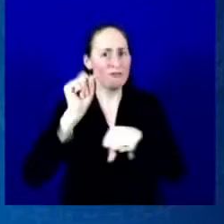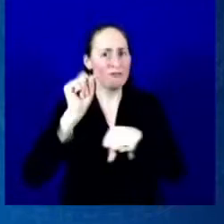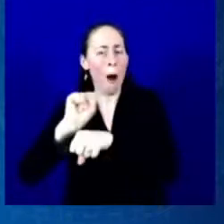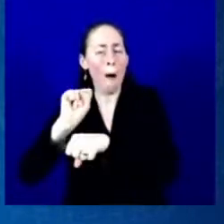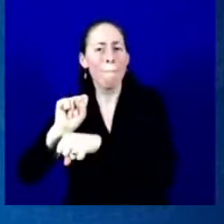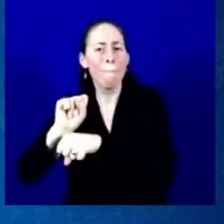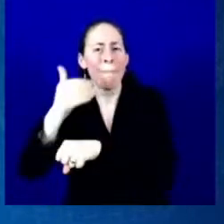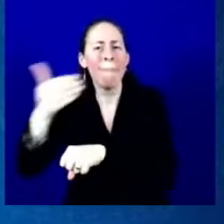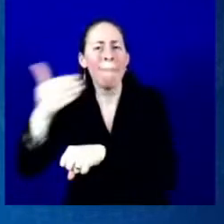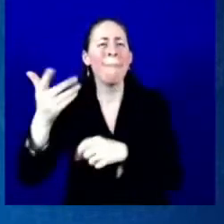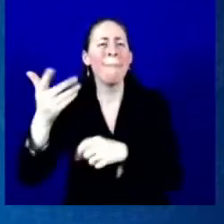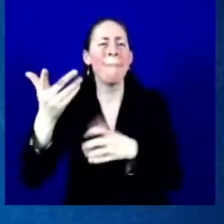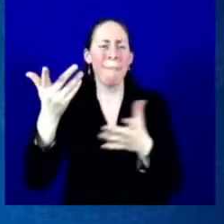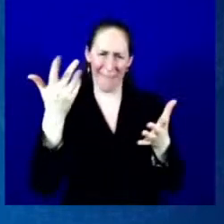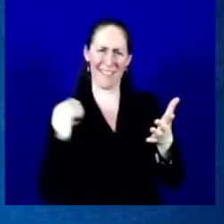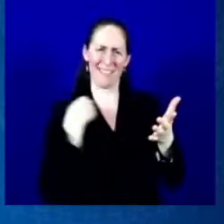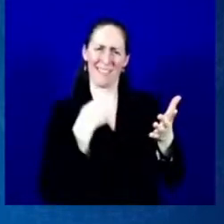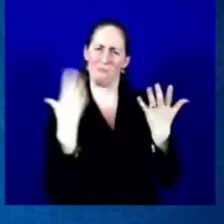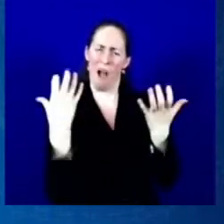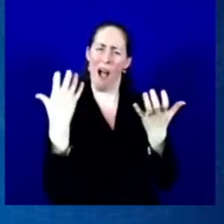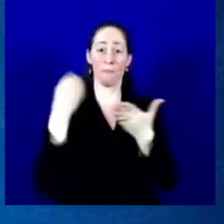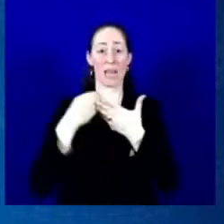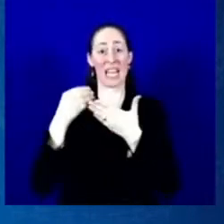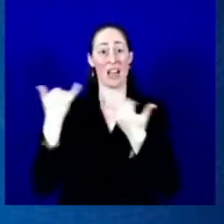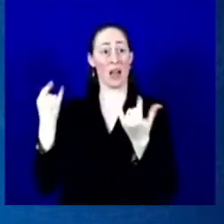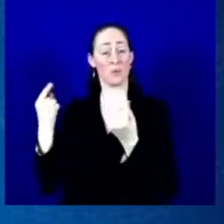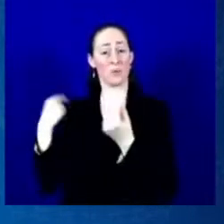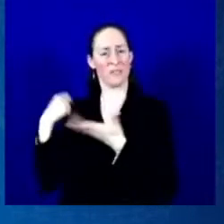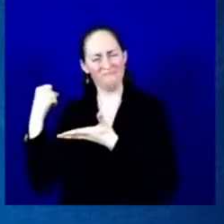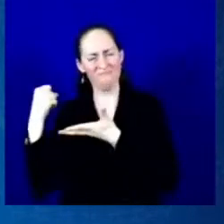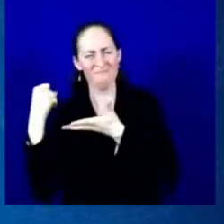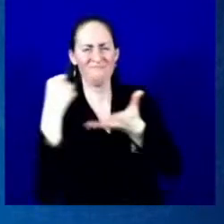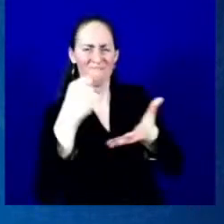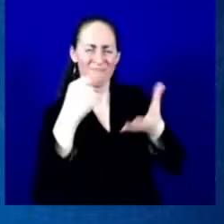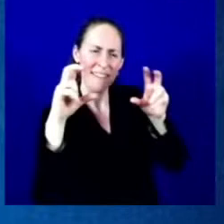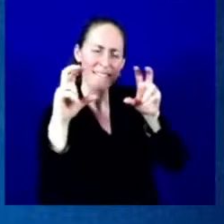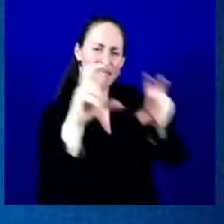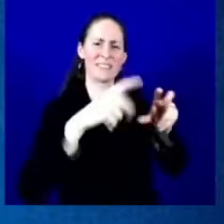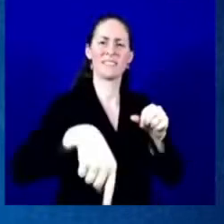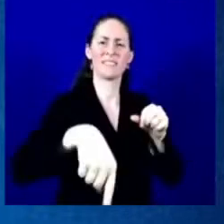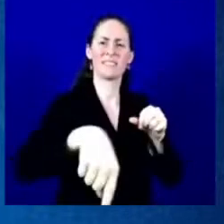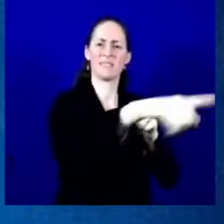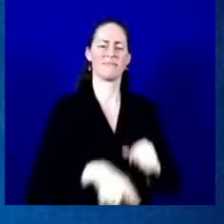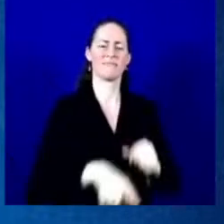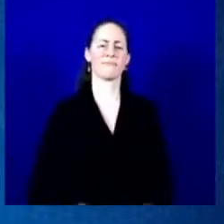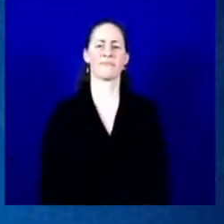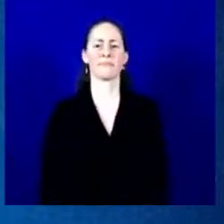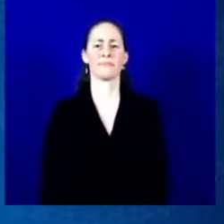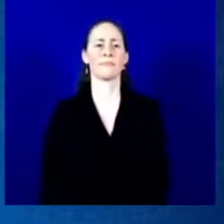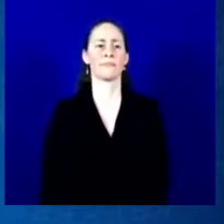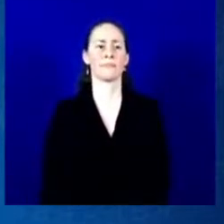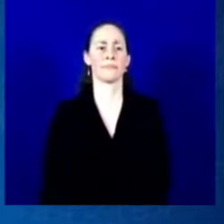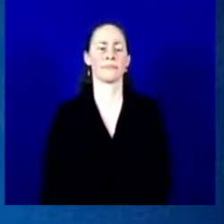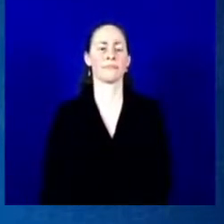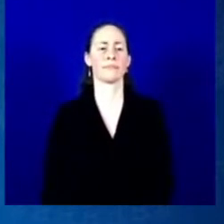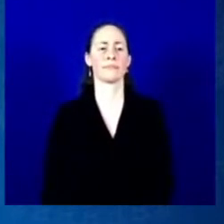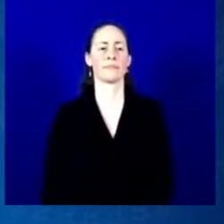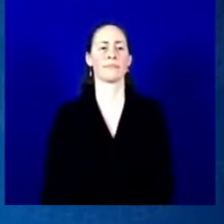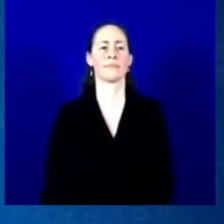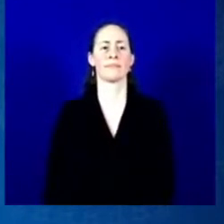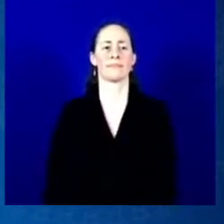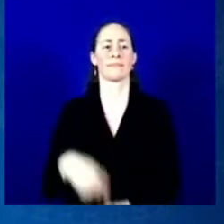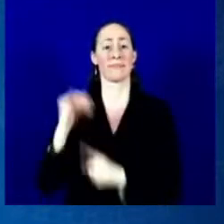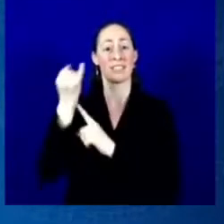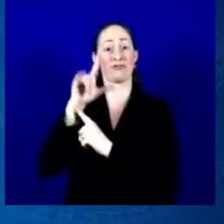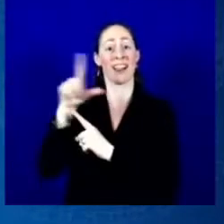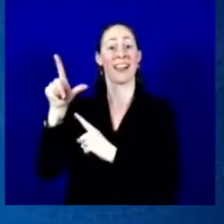Jill is a community college professor who teaches today as First Lady. She's long said,